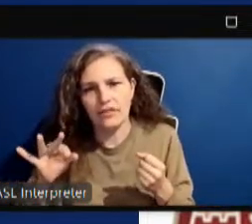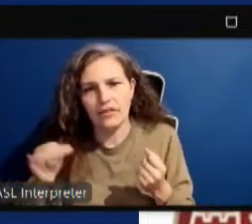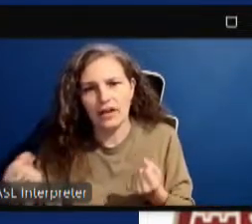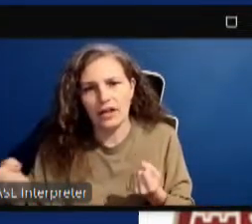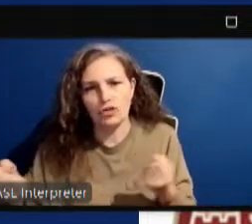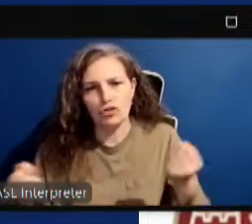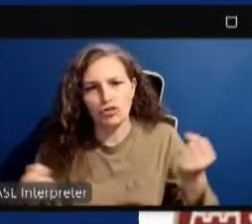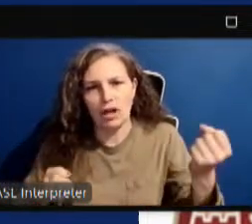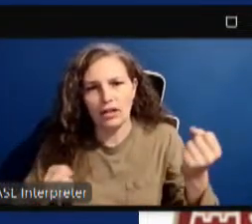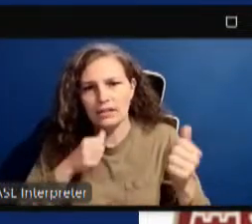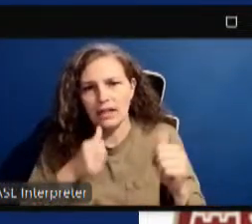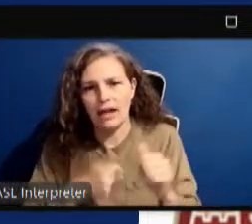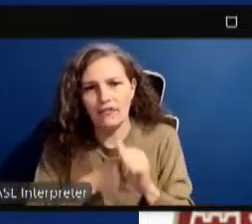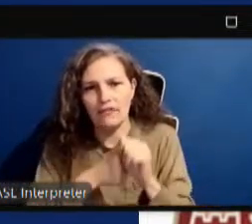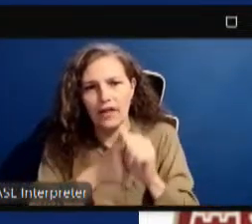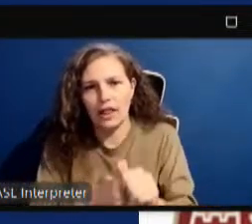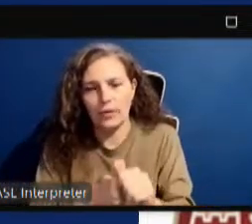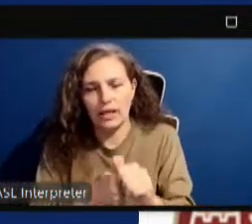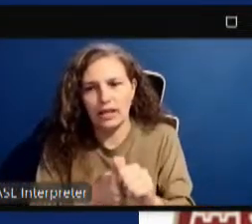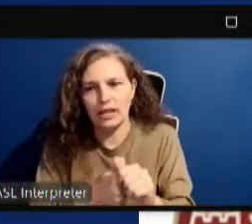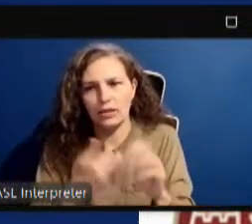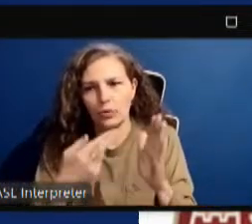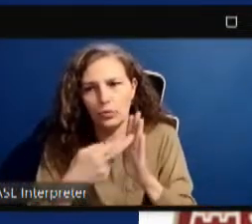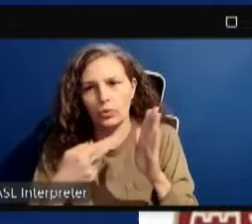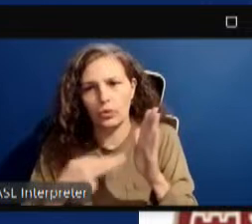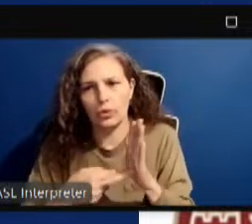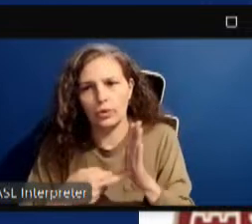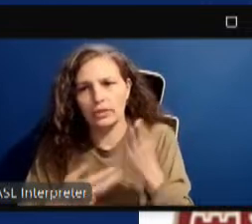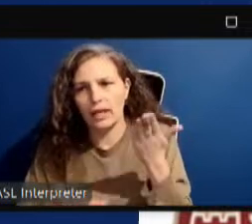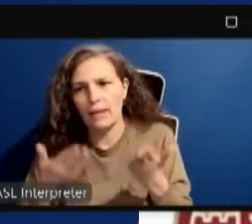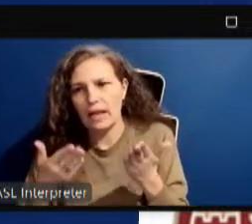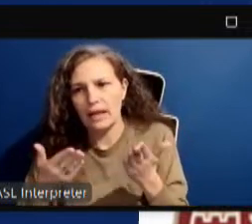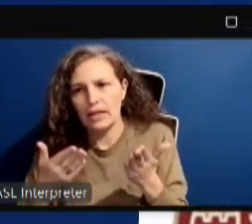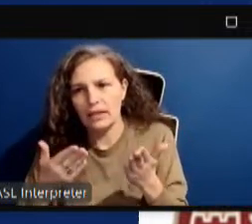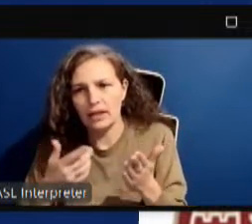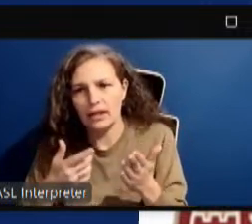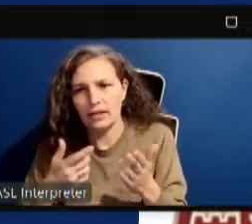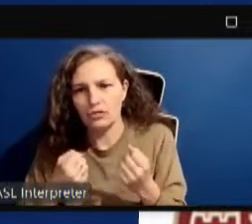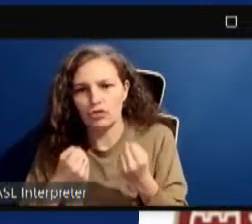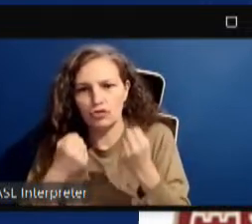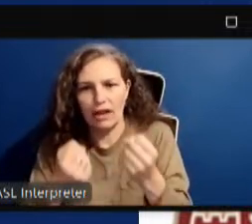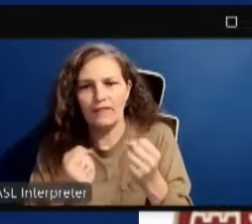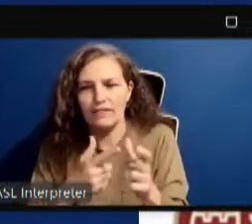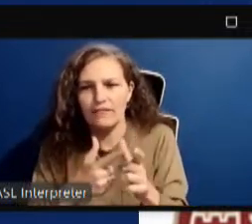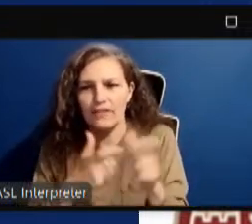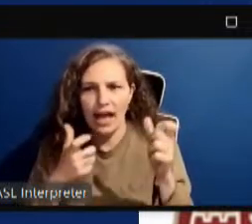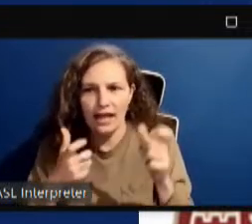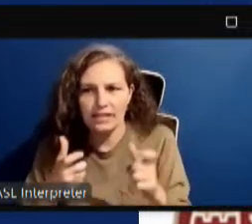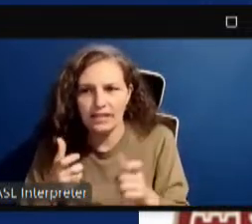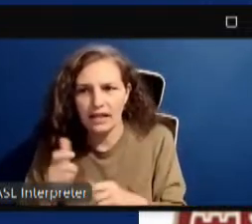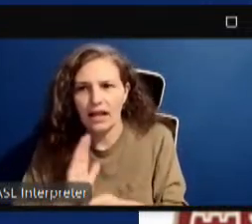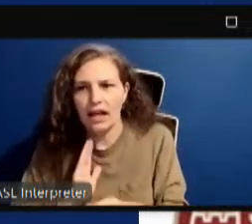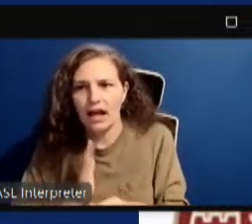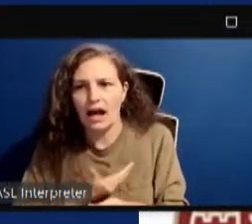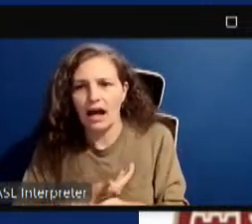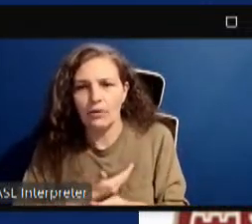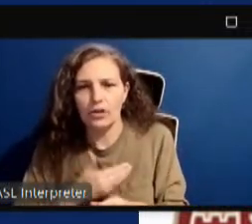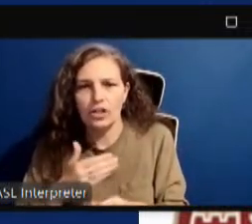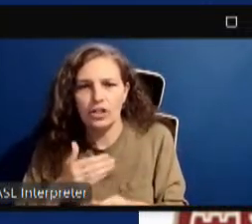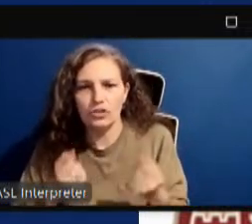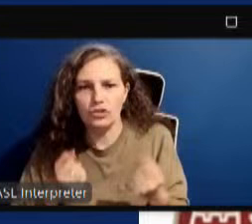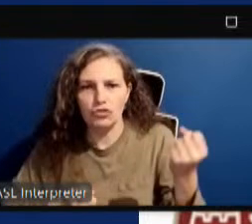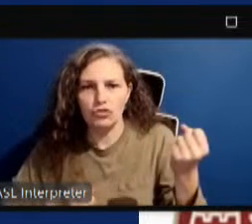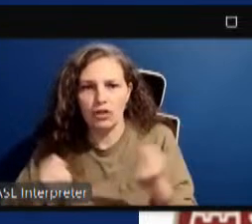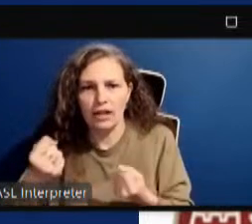prescribed guidelines. So maybe they're speeding, maybe there's something else. So all of our trucks have a GPS tracker. So we